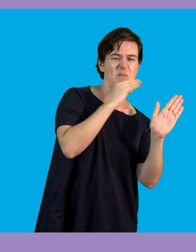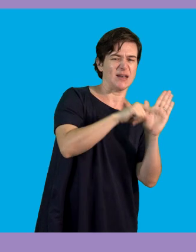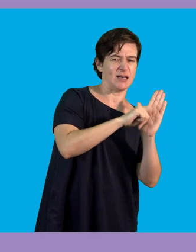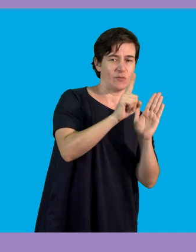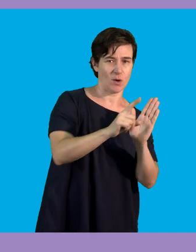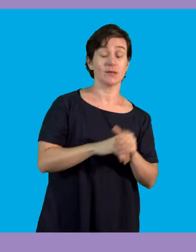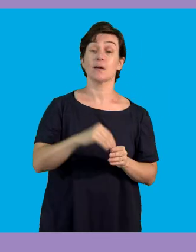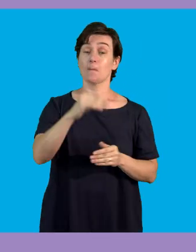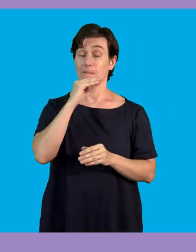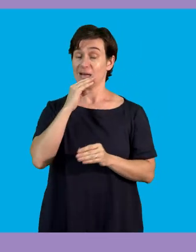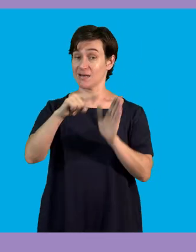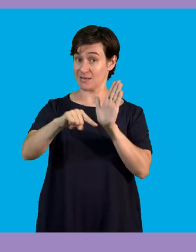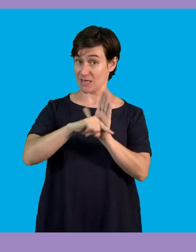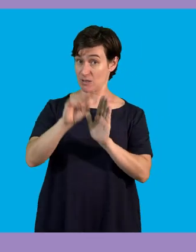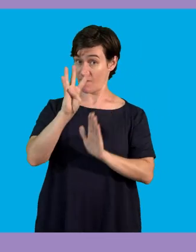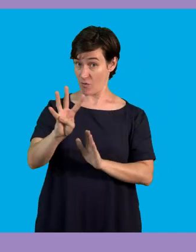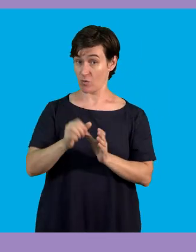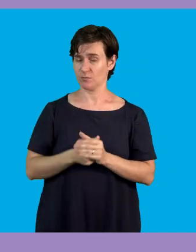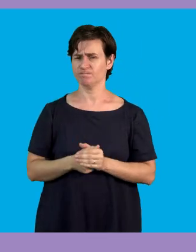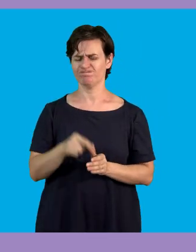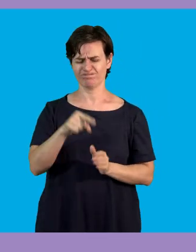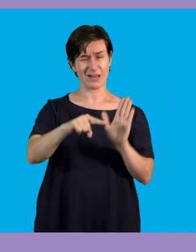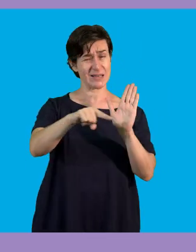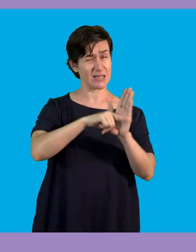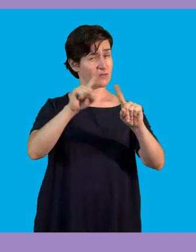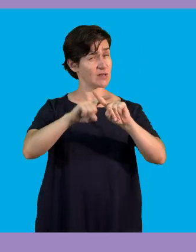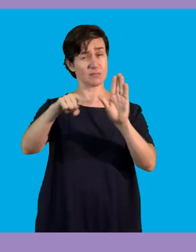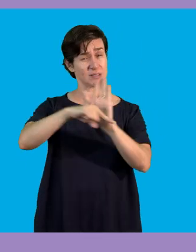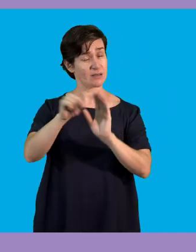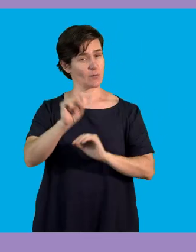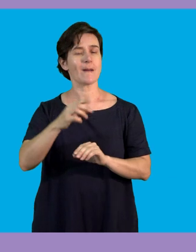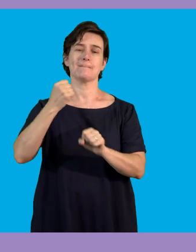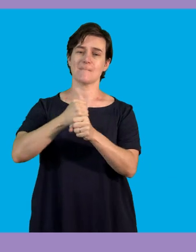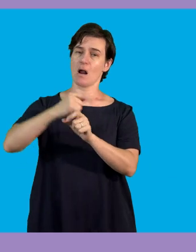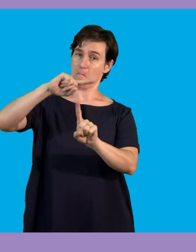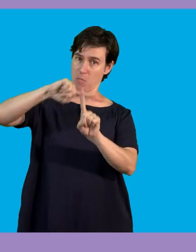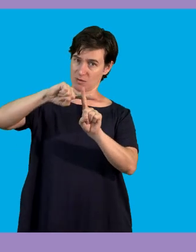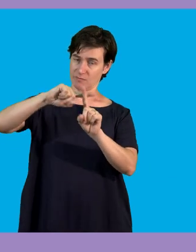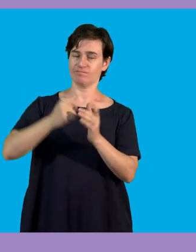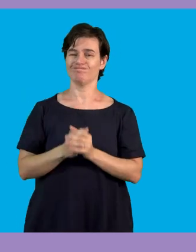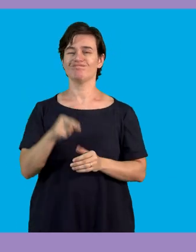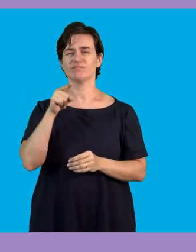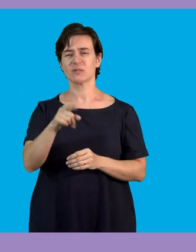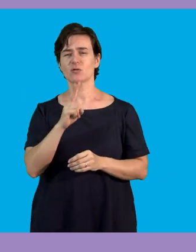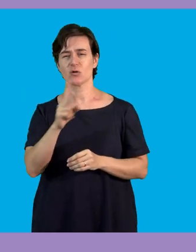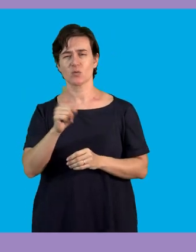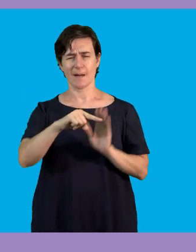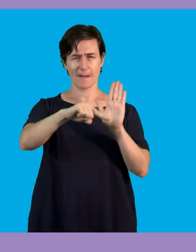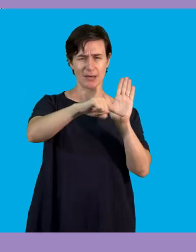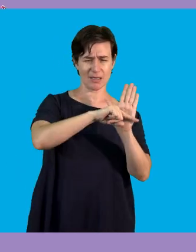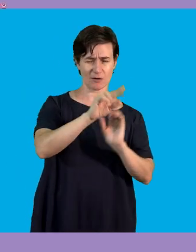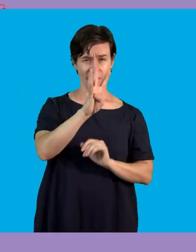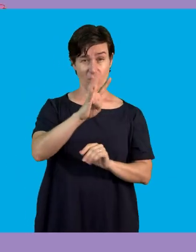then be negative 4. Then negative multiplied by negative would be positive, and that would give us minus 4 plus